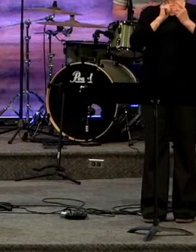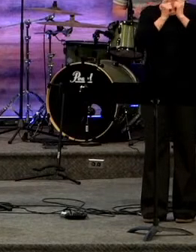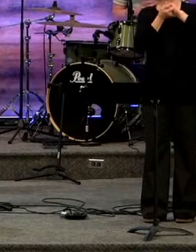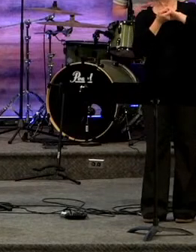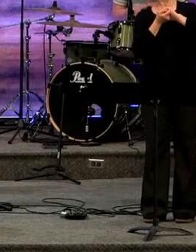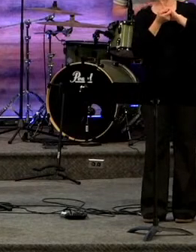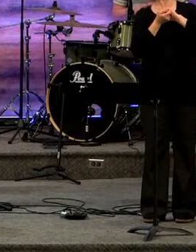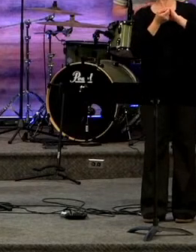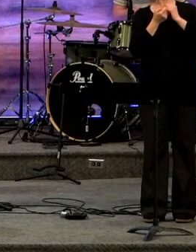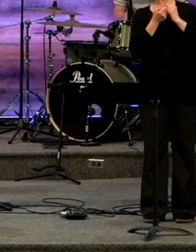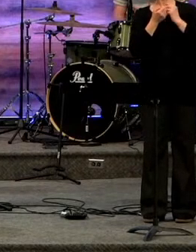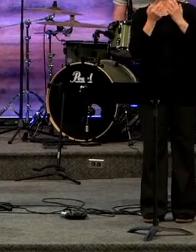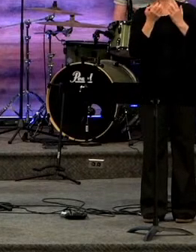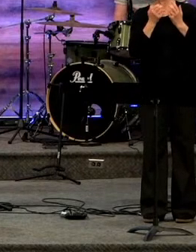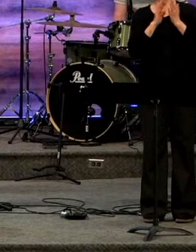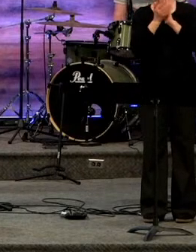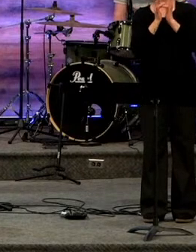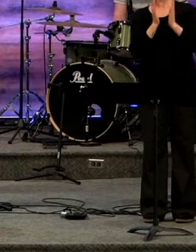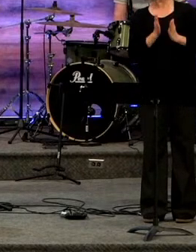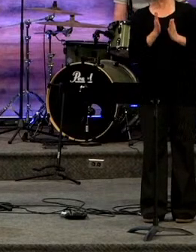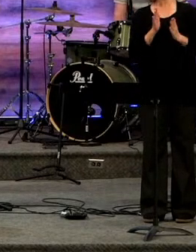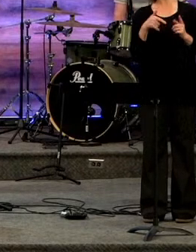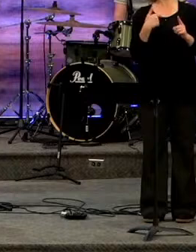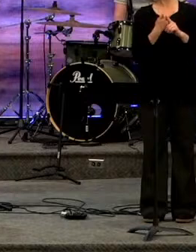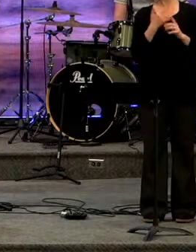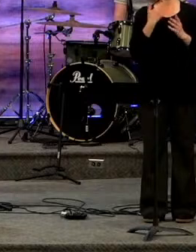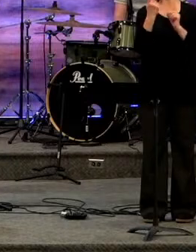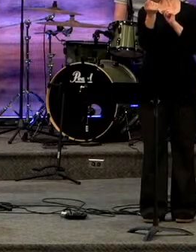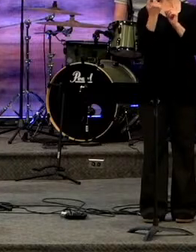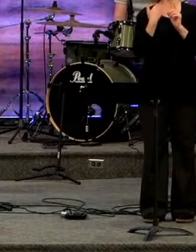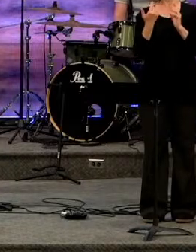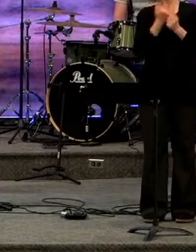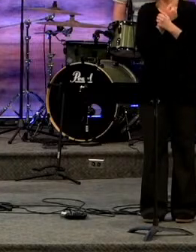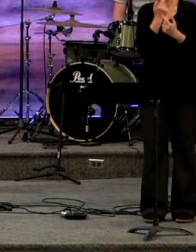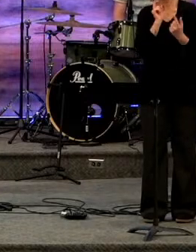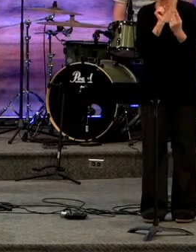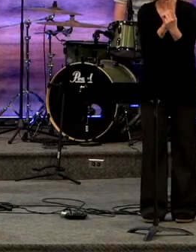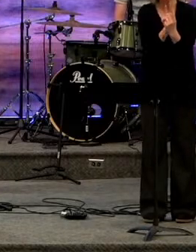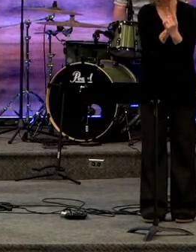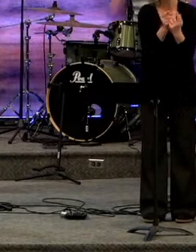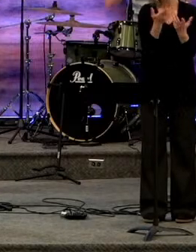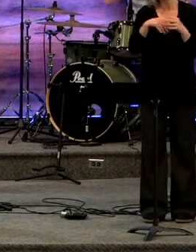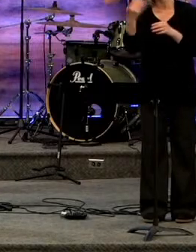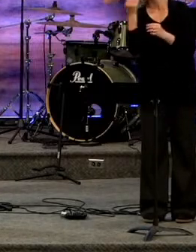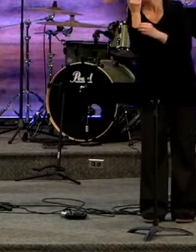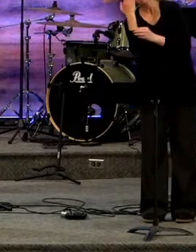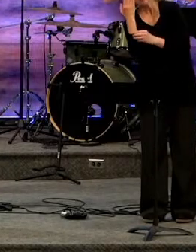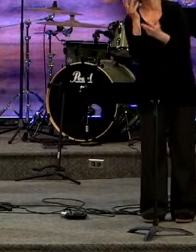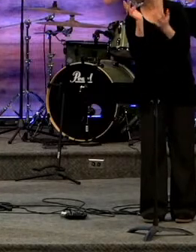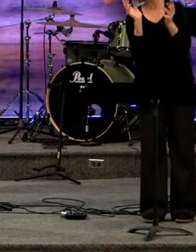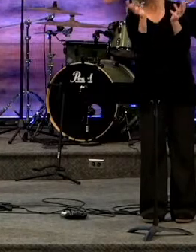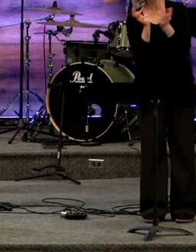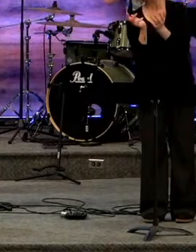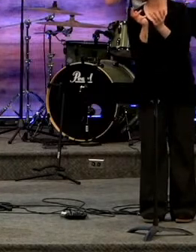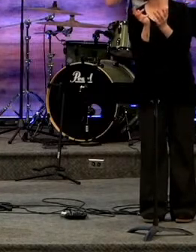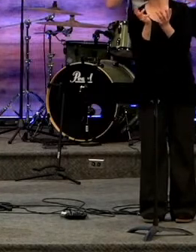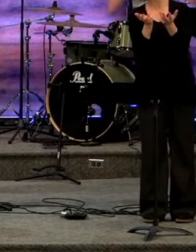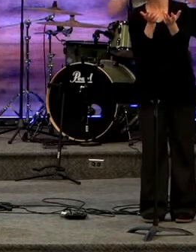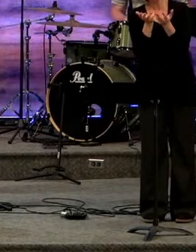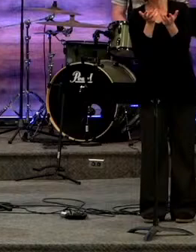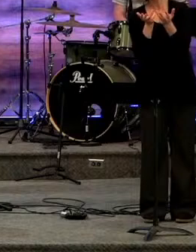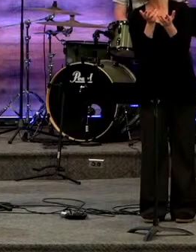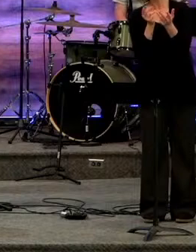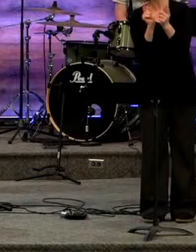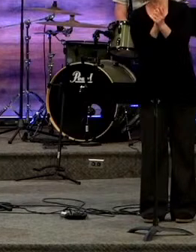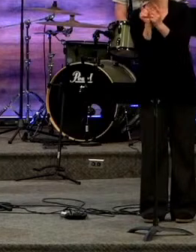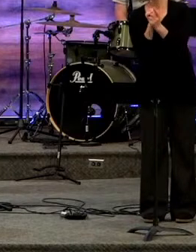you out for lunch and hear about your story. But I'm going to pray one more time, and then when you're ready, you can come up the center aisles and head towards the back. There's